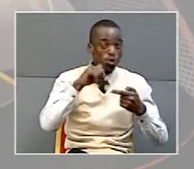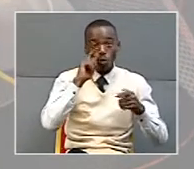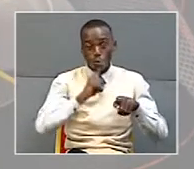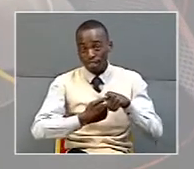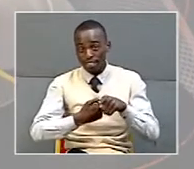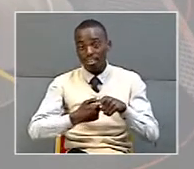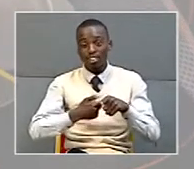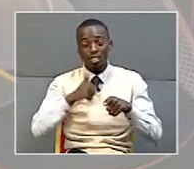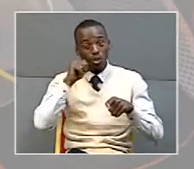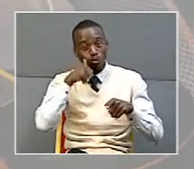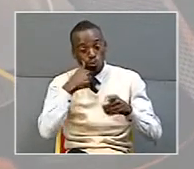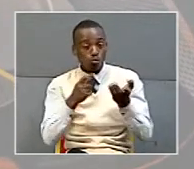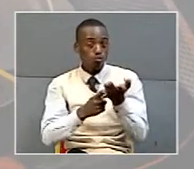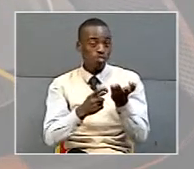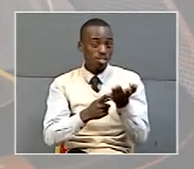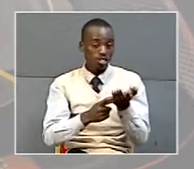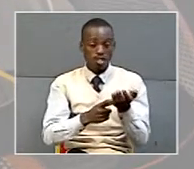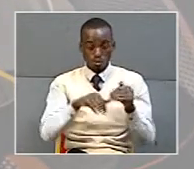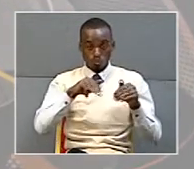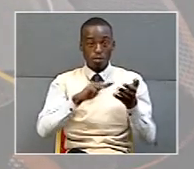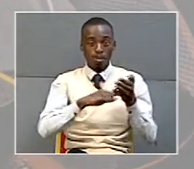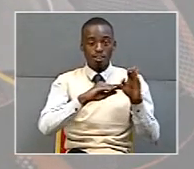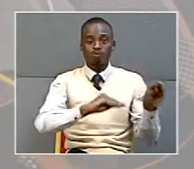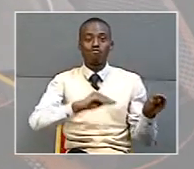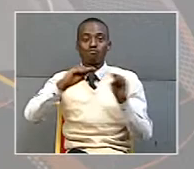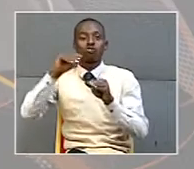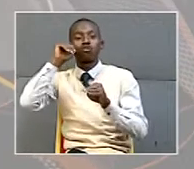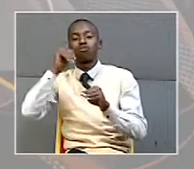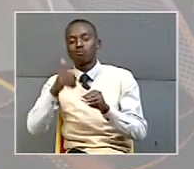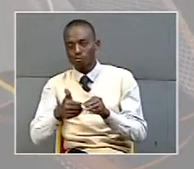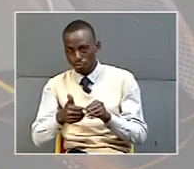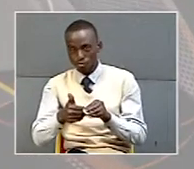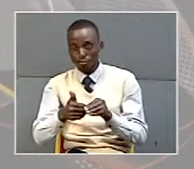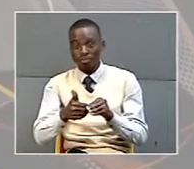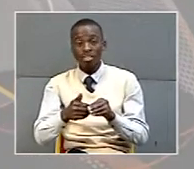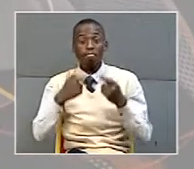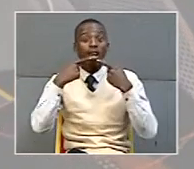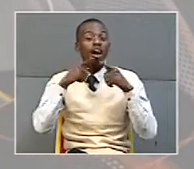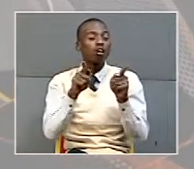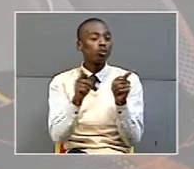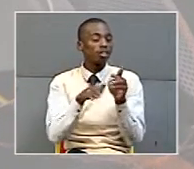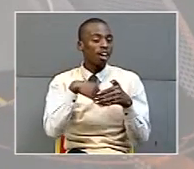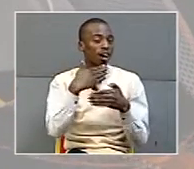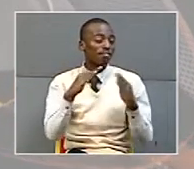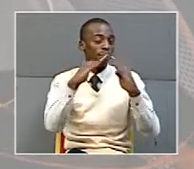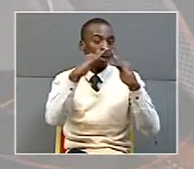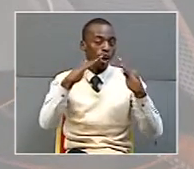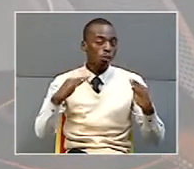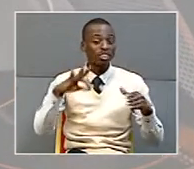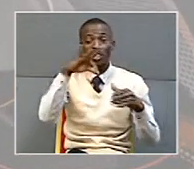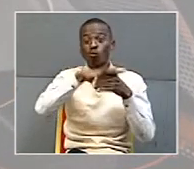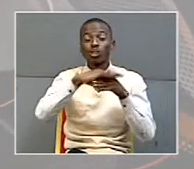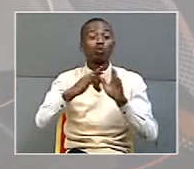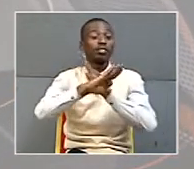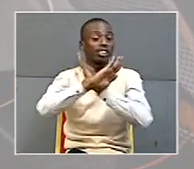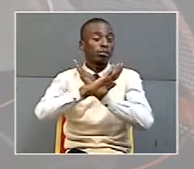Tuesday following the Monday adjournment by the Speaker, Rebecca Kadaga. The adjournment was announced shortly after the House voted to